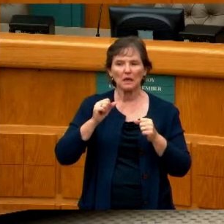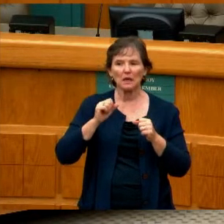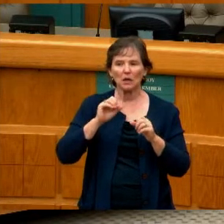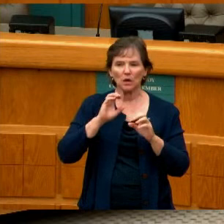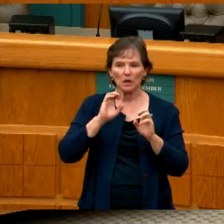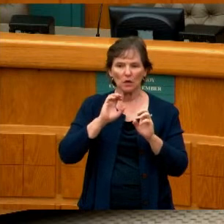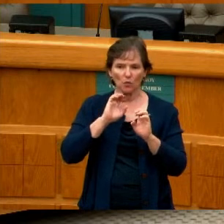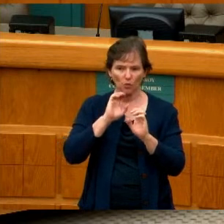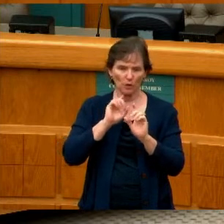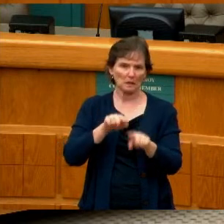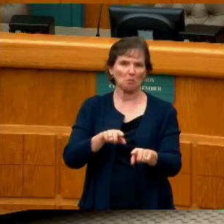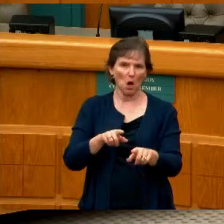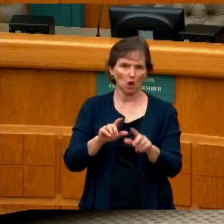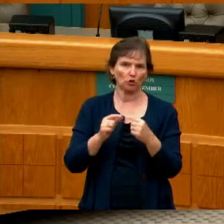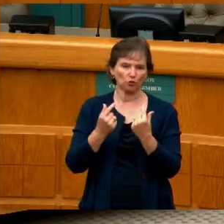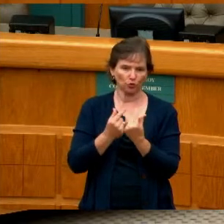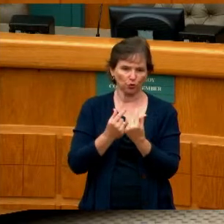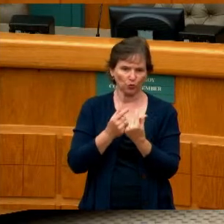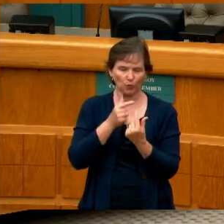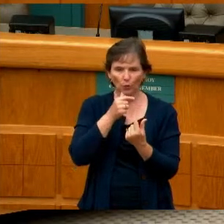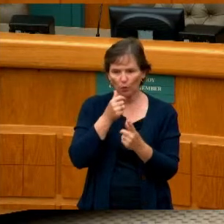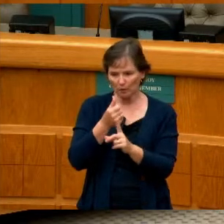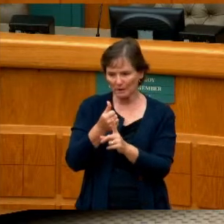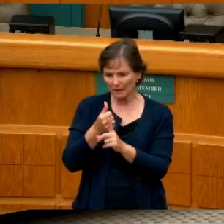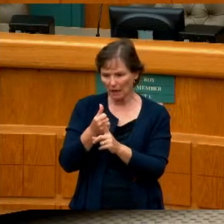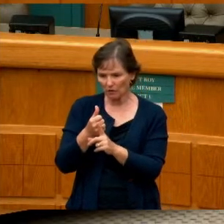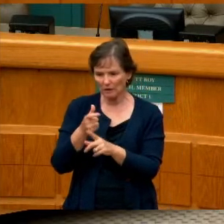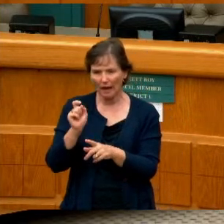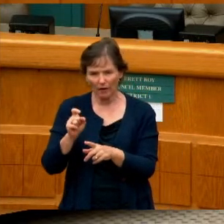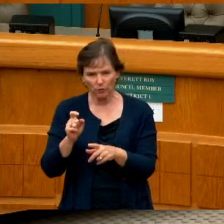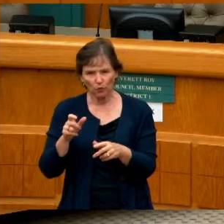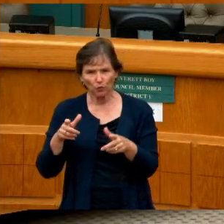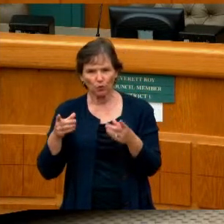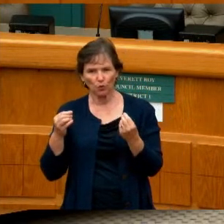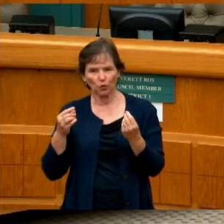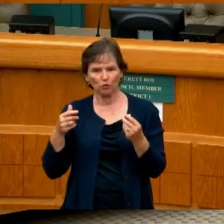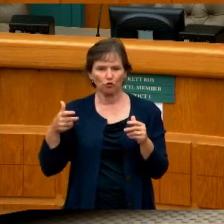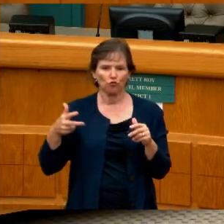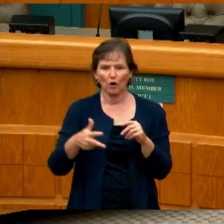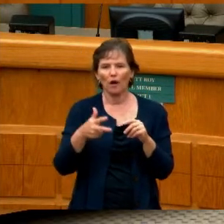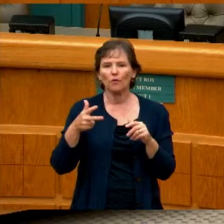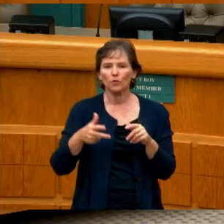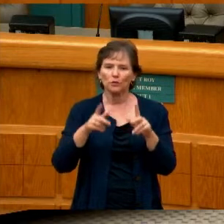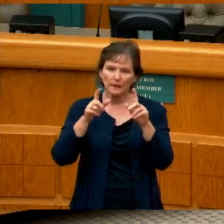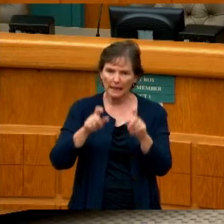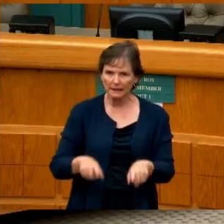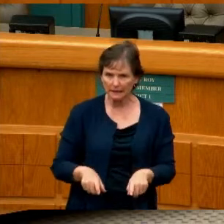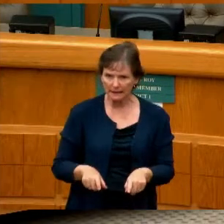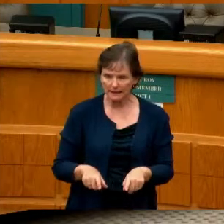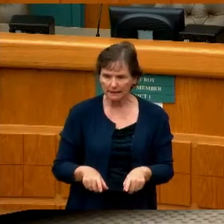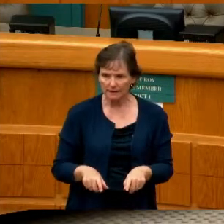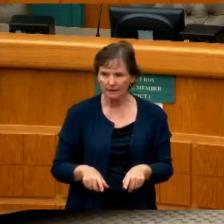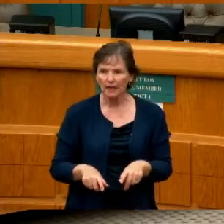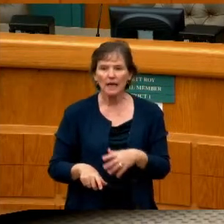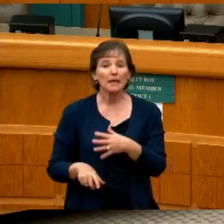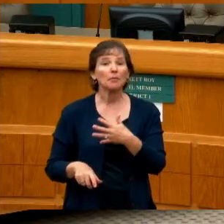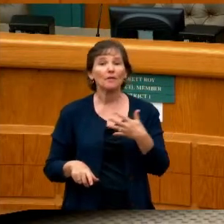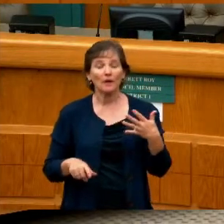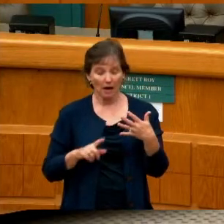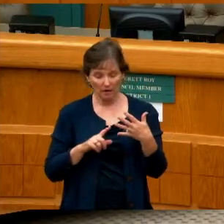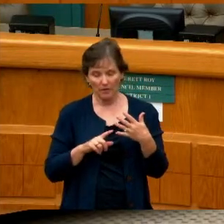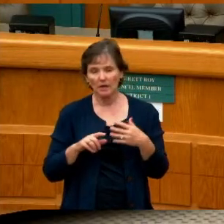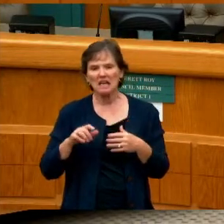COVID-19. Number 4, public health and emergency response staff directly involved in administration of